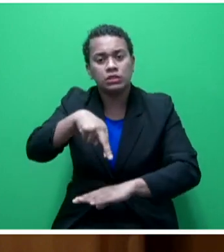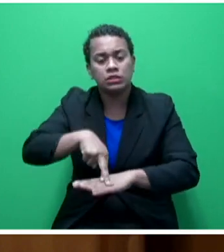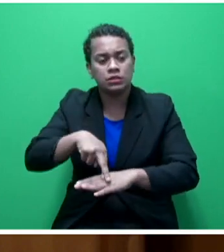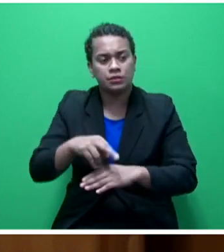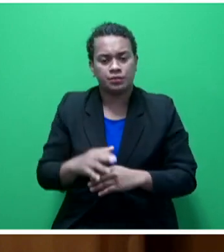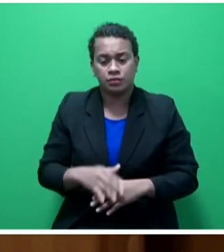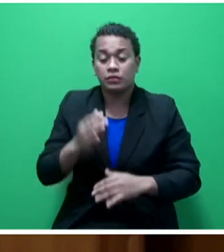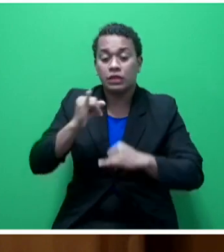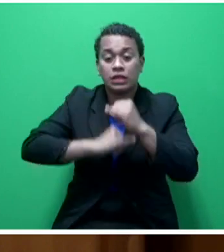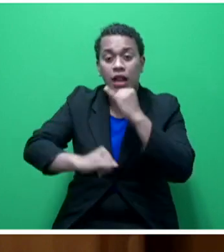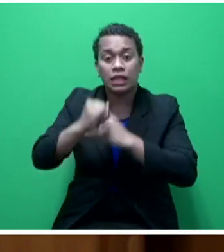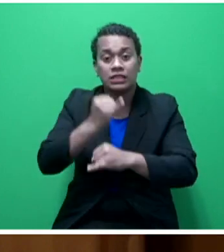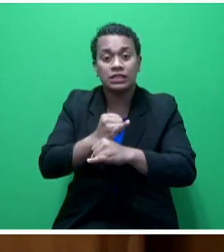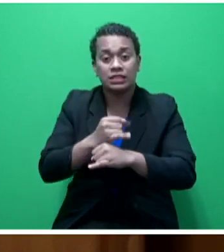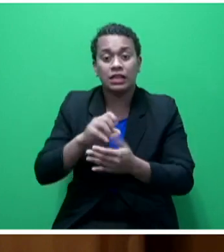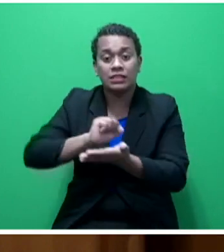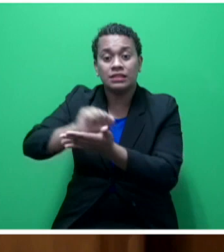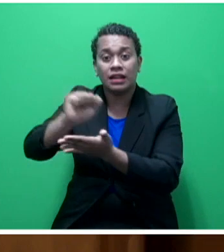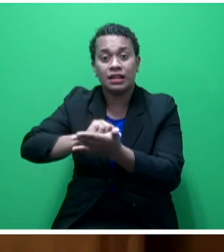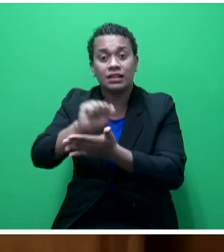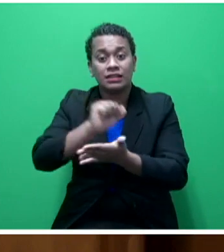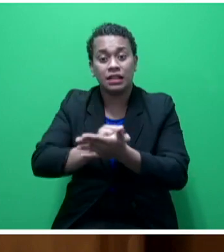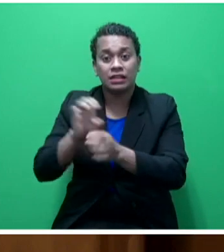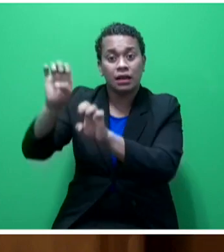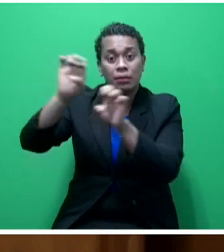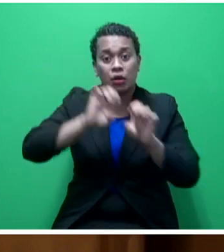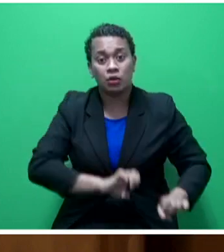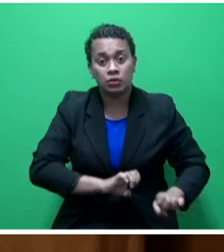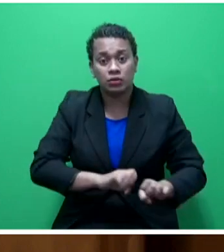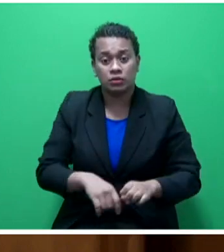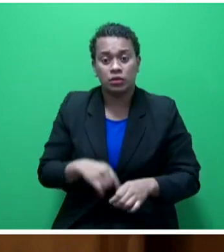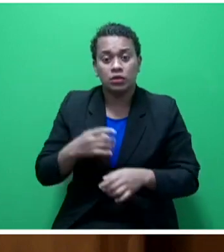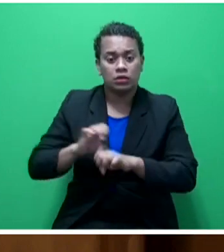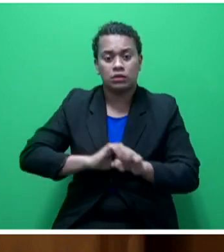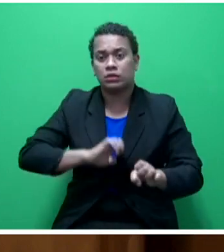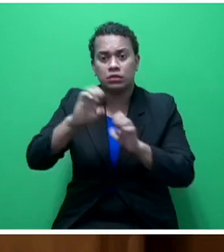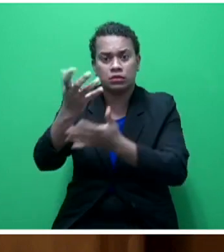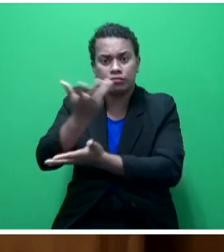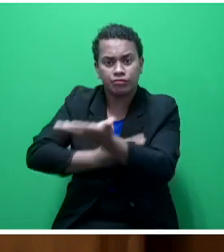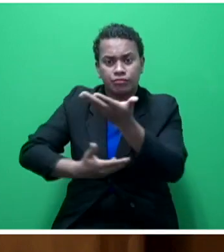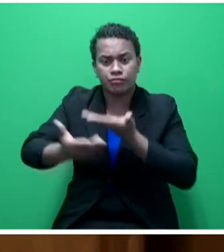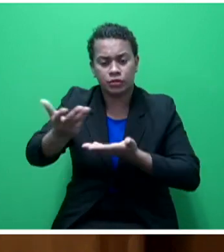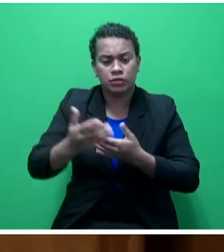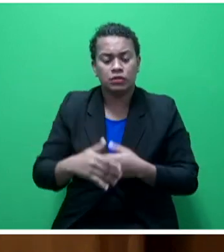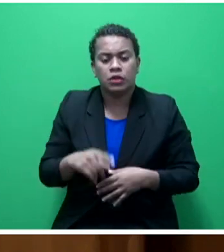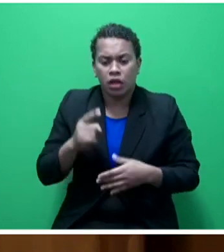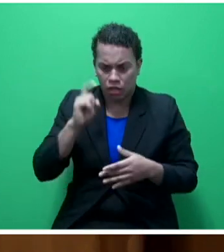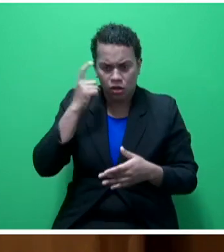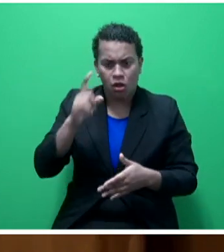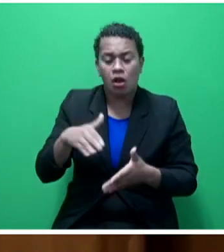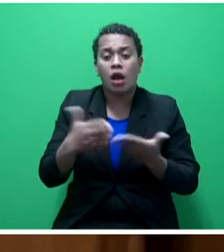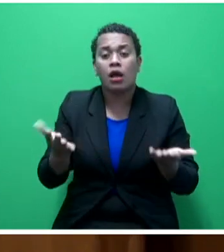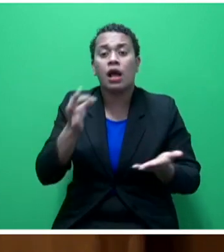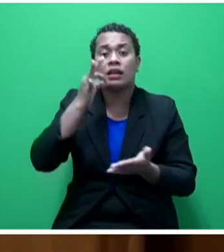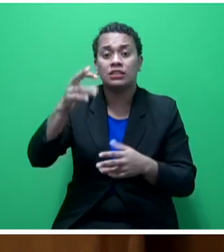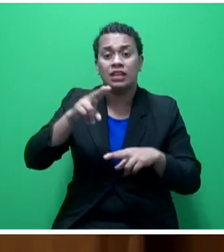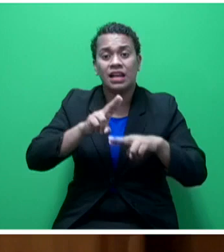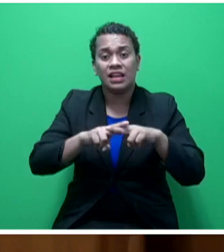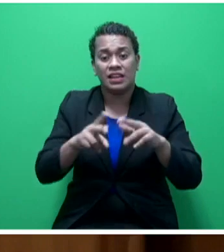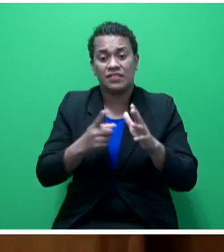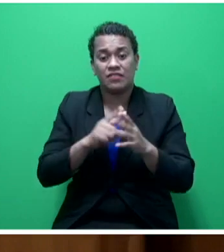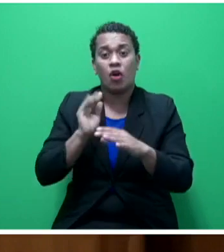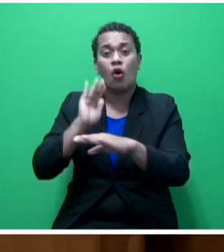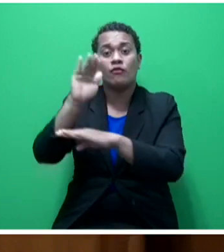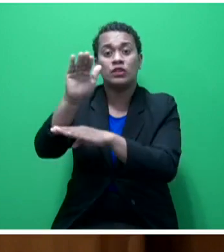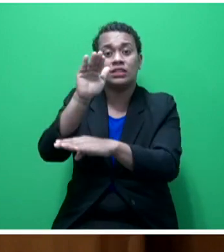trade, Honourable Speaker, ministers called on Foreign Fisheries Agency, or FFA, to